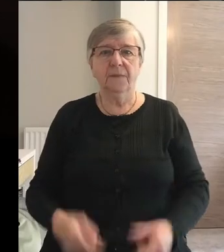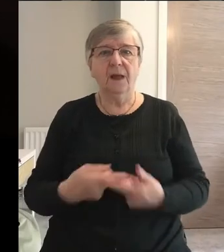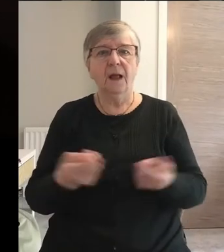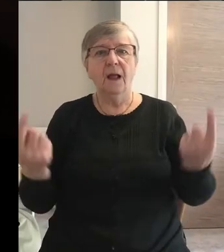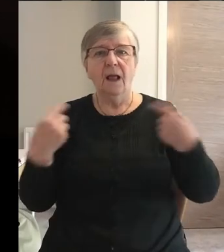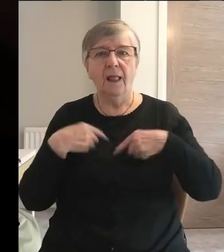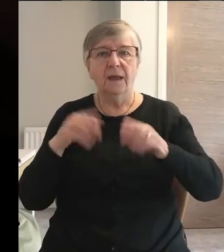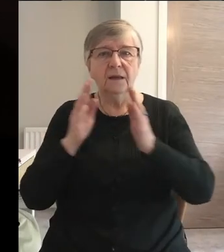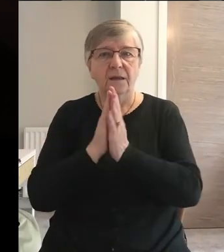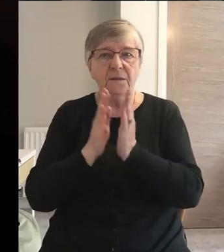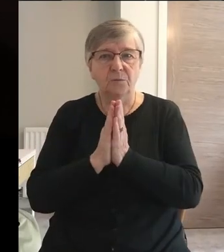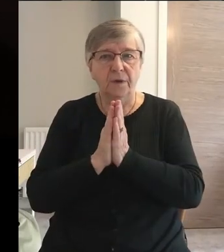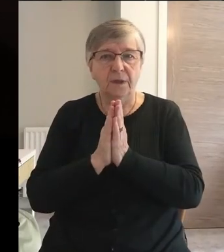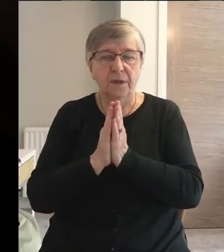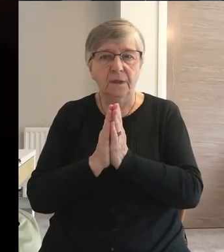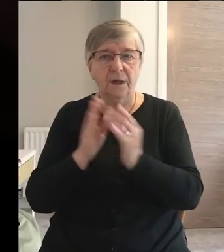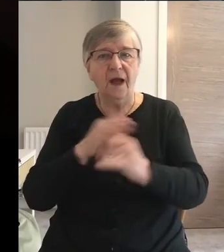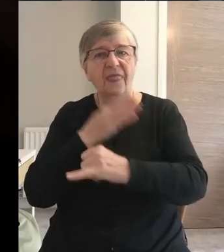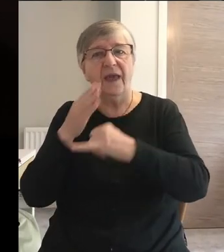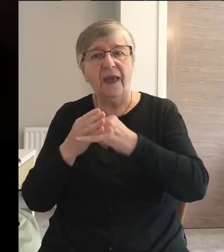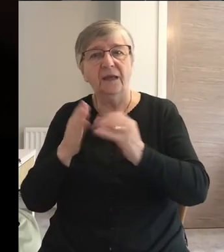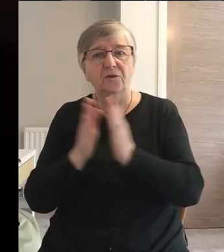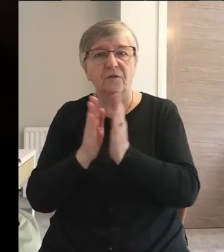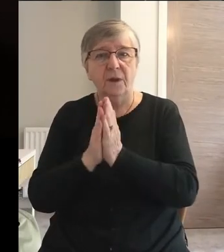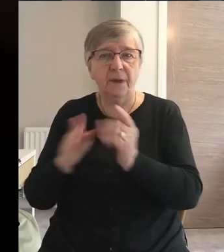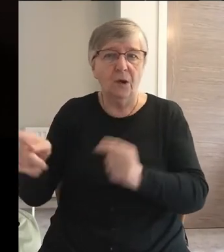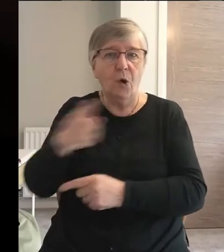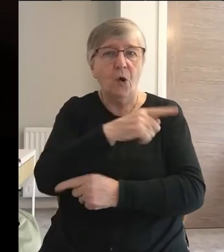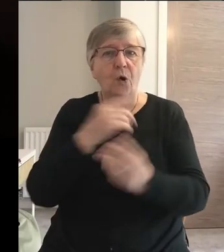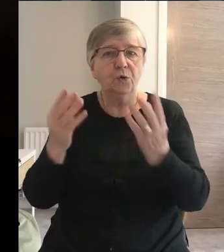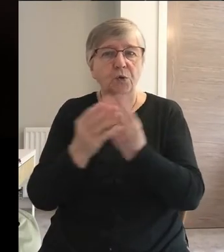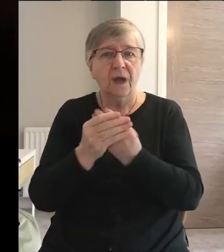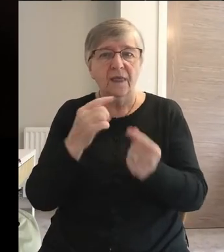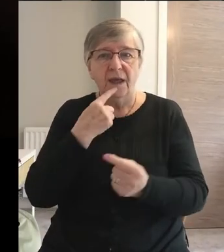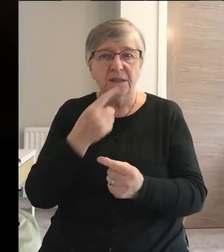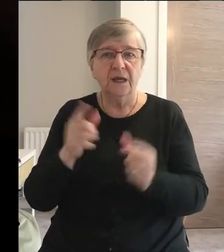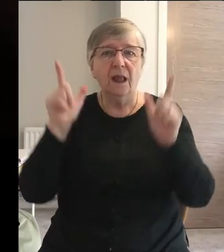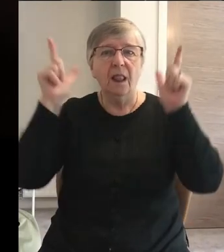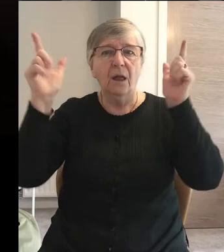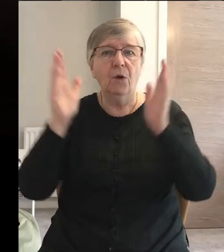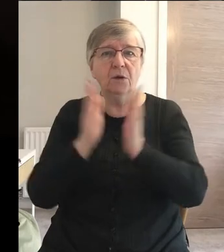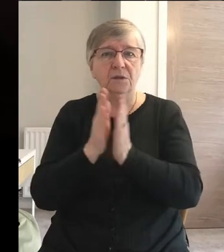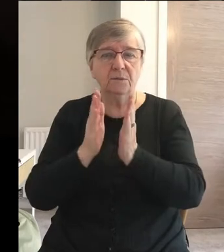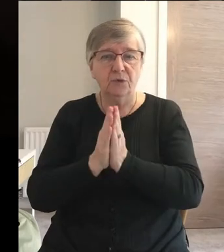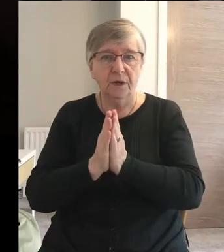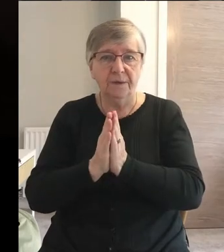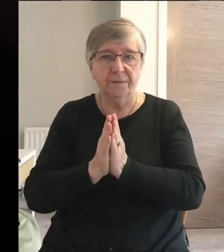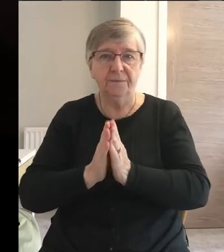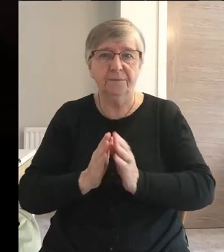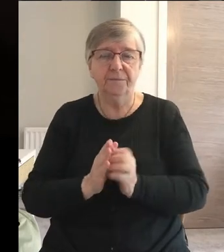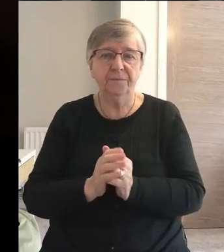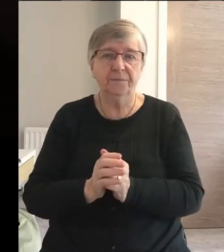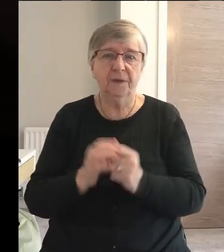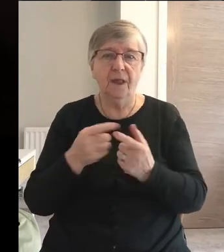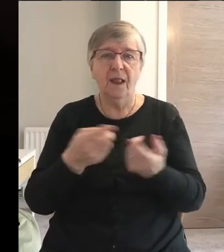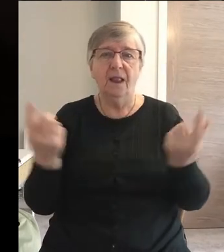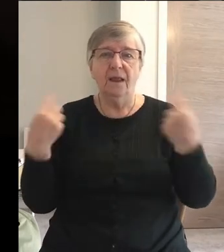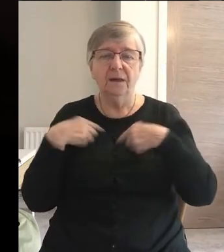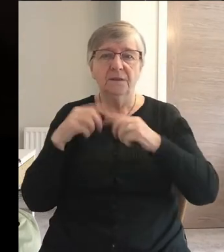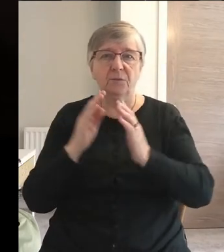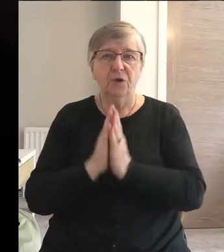Let us pray, and we'll gather up our prayers in the words of the Lord's Prayer. The words for the Lord's Prayer will appear on the screen. Let us pray.